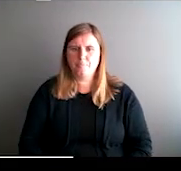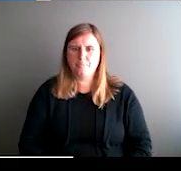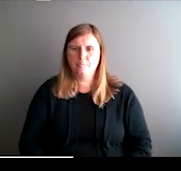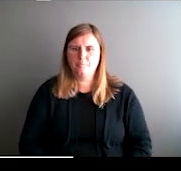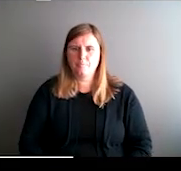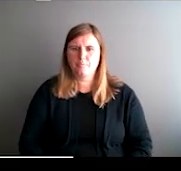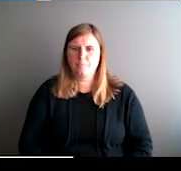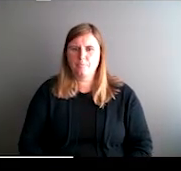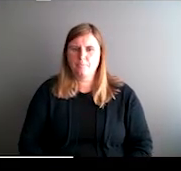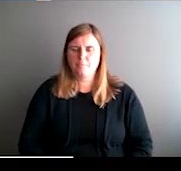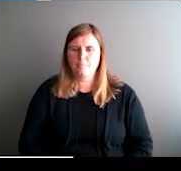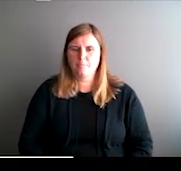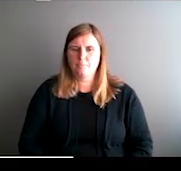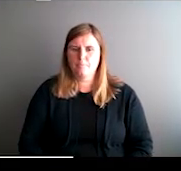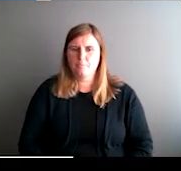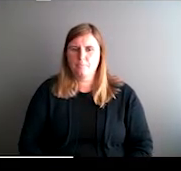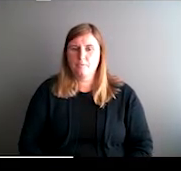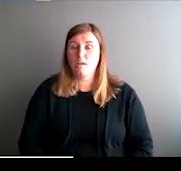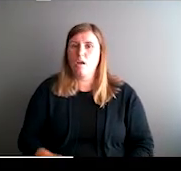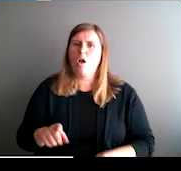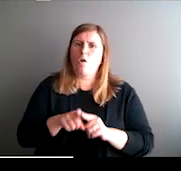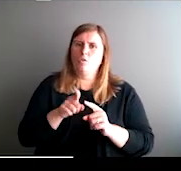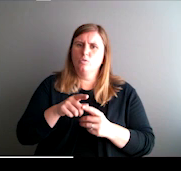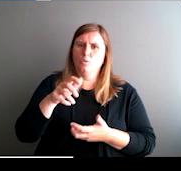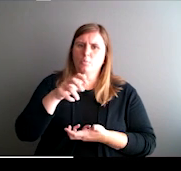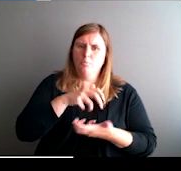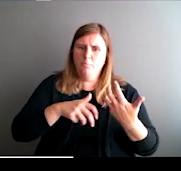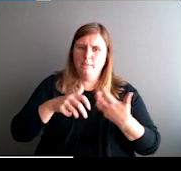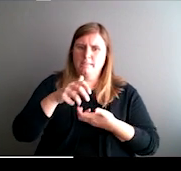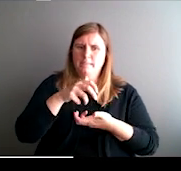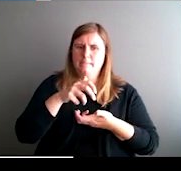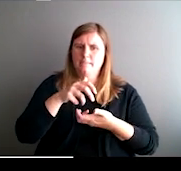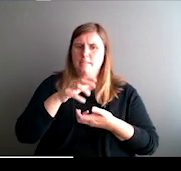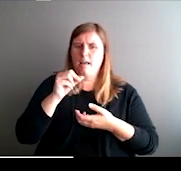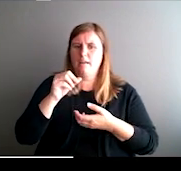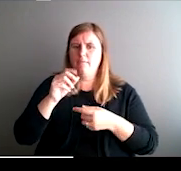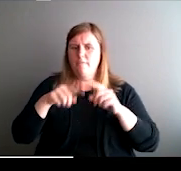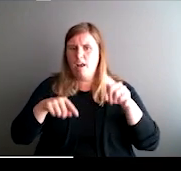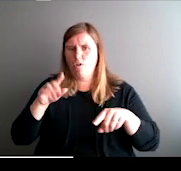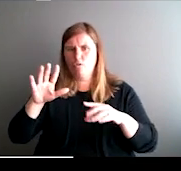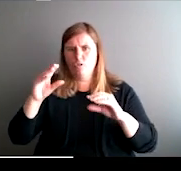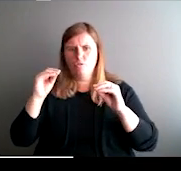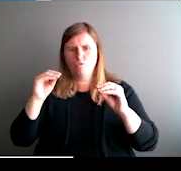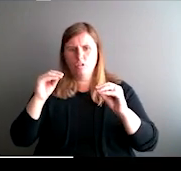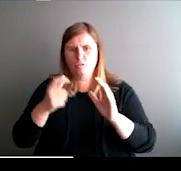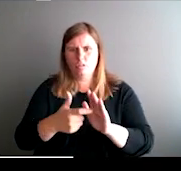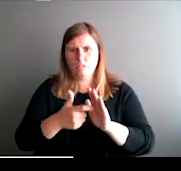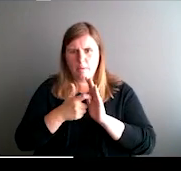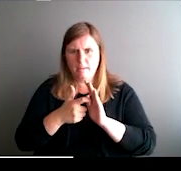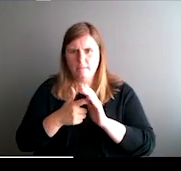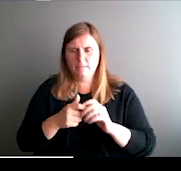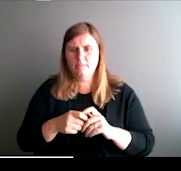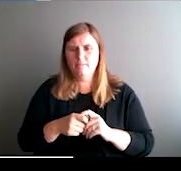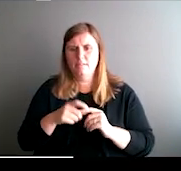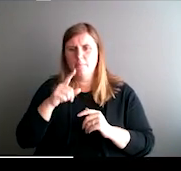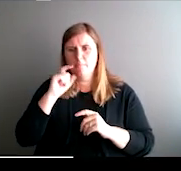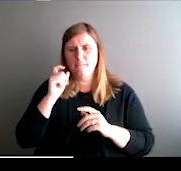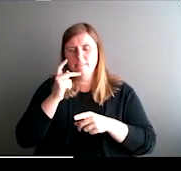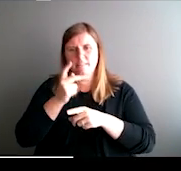Another thing to do is to mix and vary your instructional demands. The reason you mix and vary your instructional demands is because it